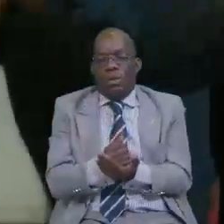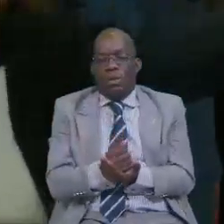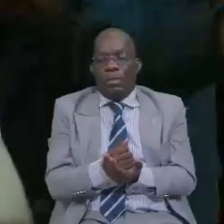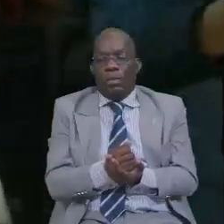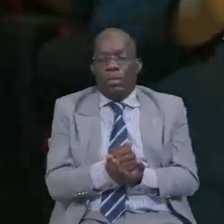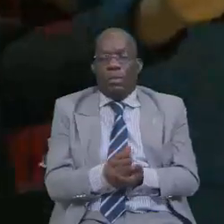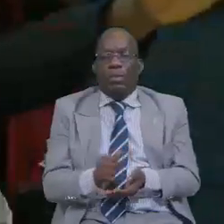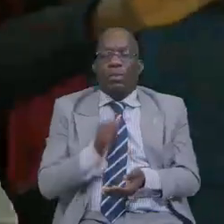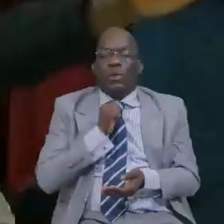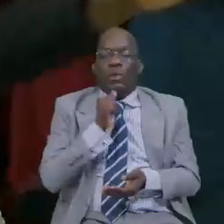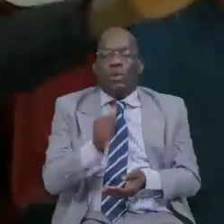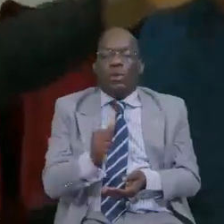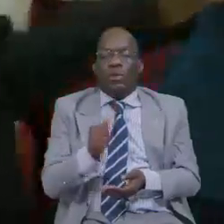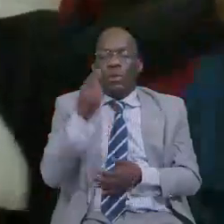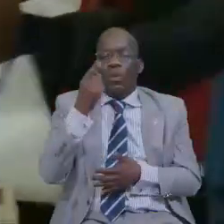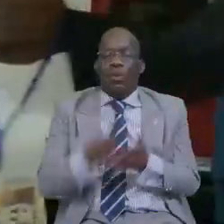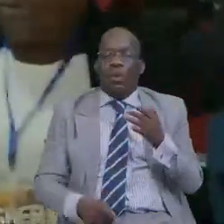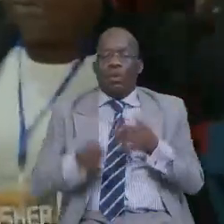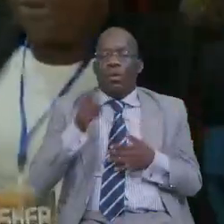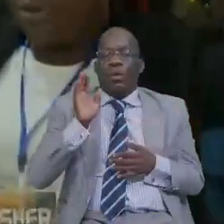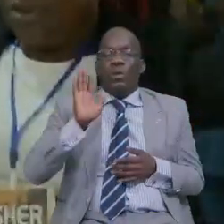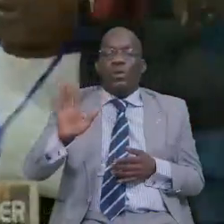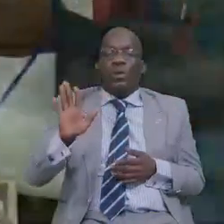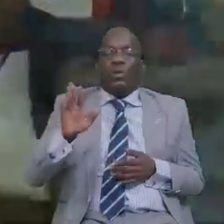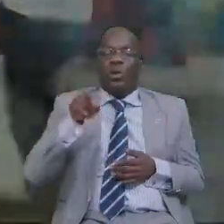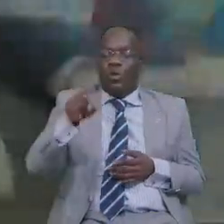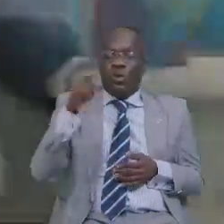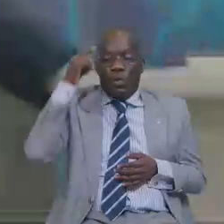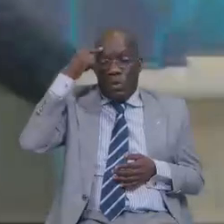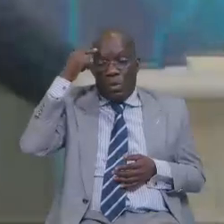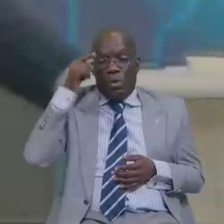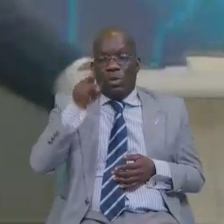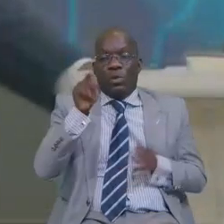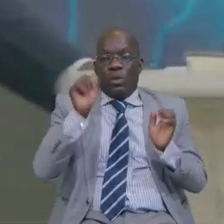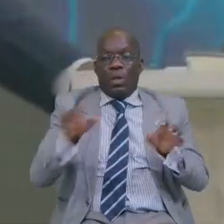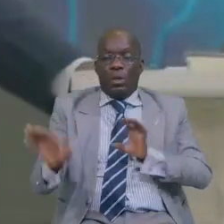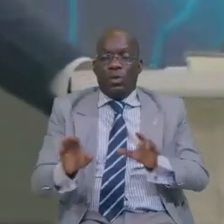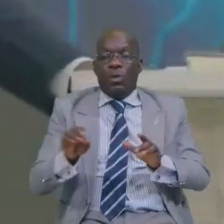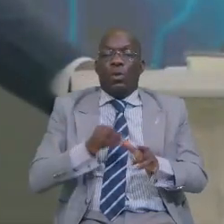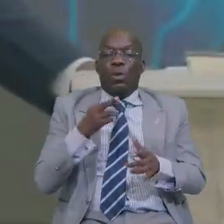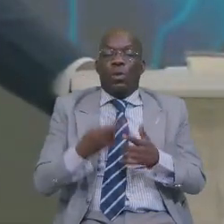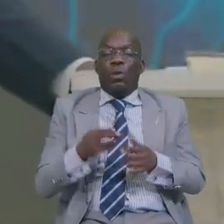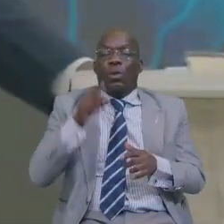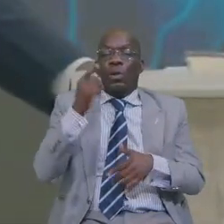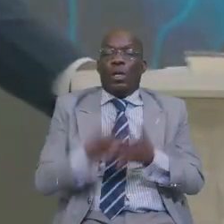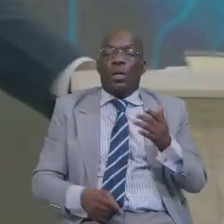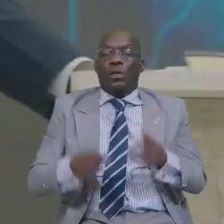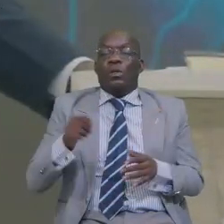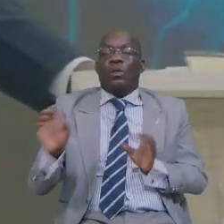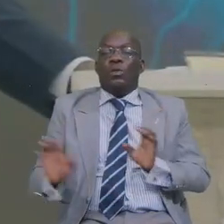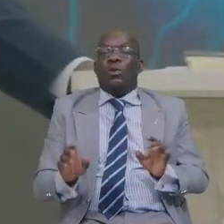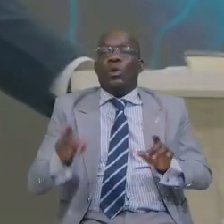Not what you thought you could do or you couldn't do, what heaven